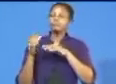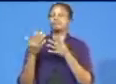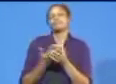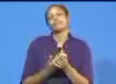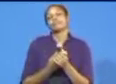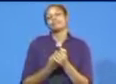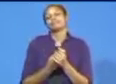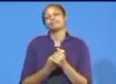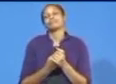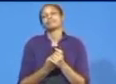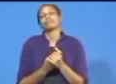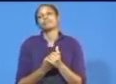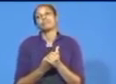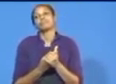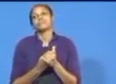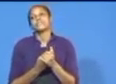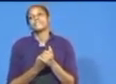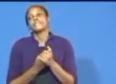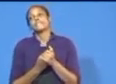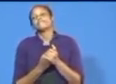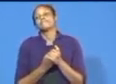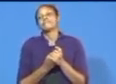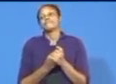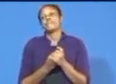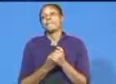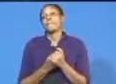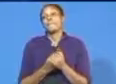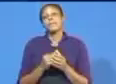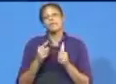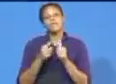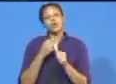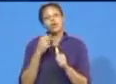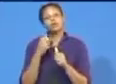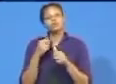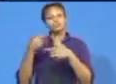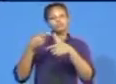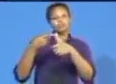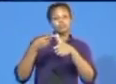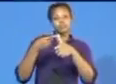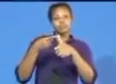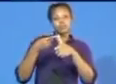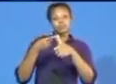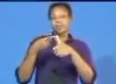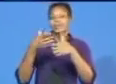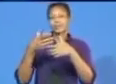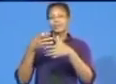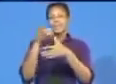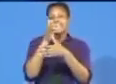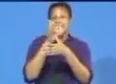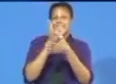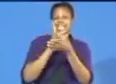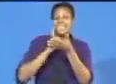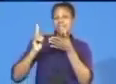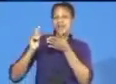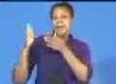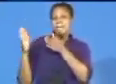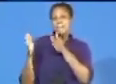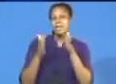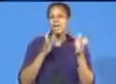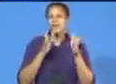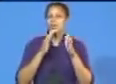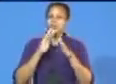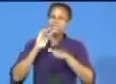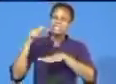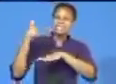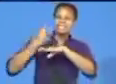The first issue is that divine provision was already made even before he was a